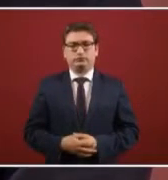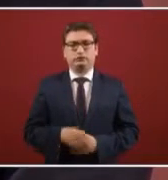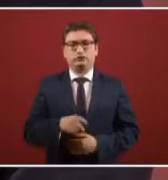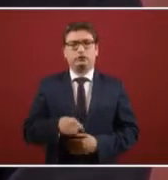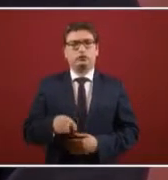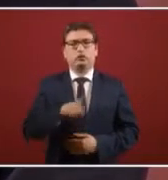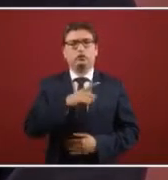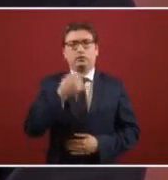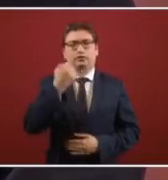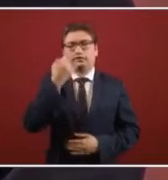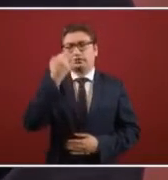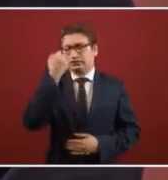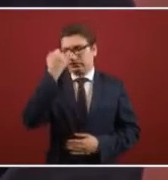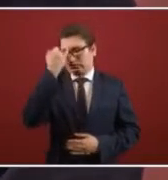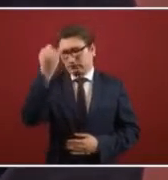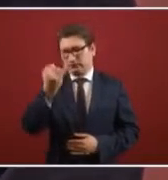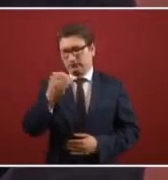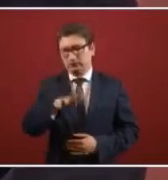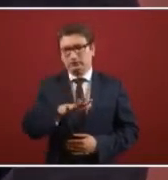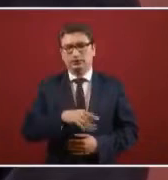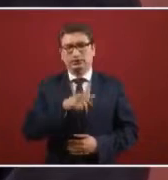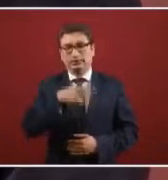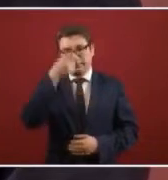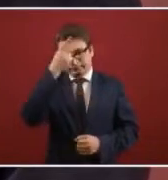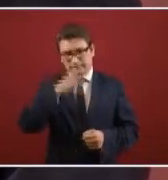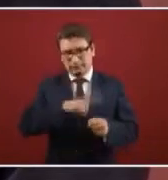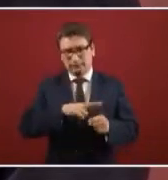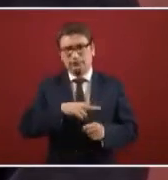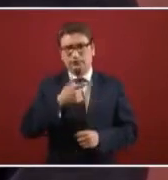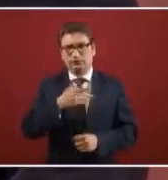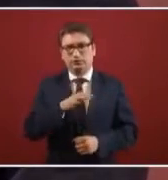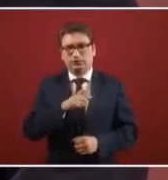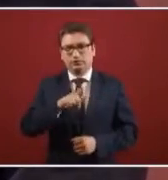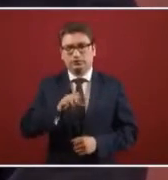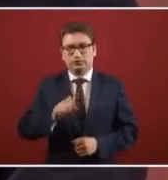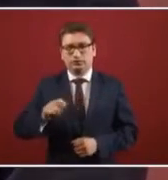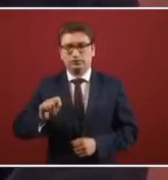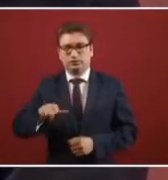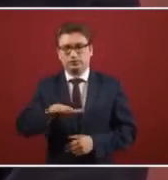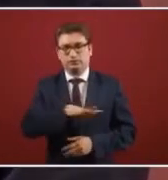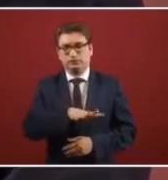Imagínense que Imagine es that he is director general Director del General of